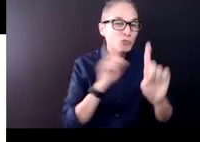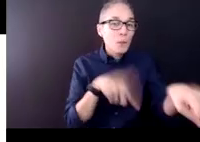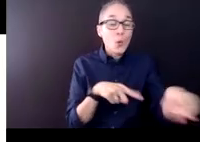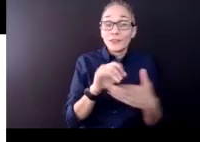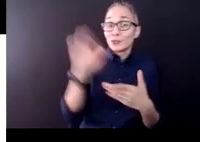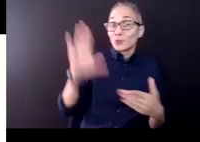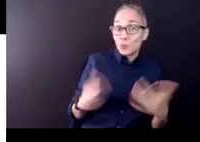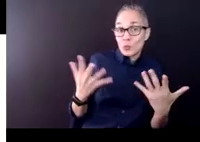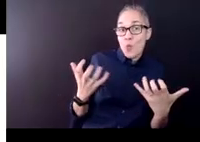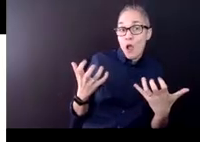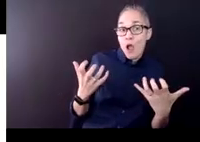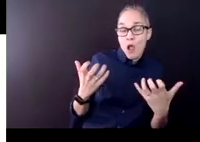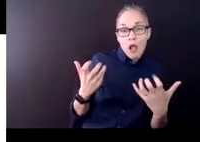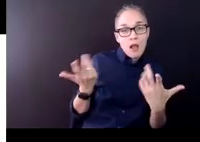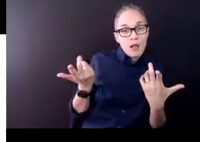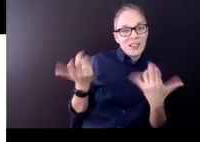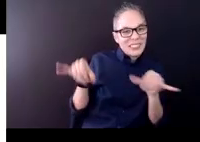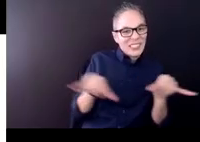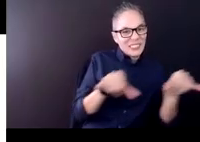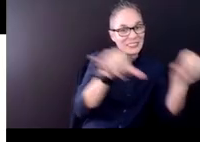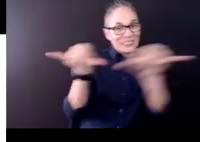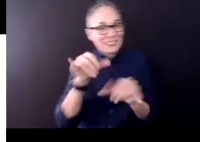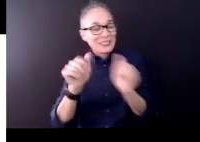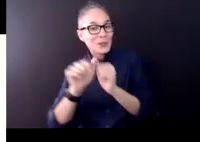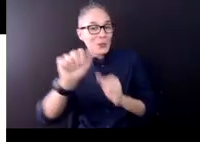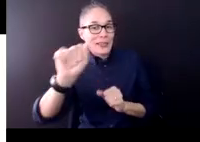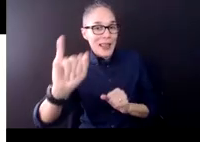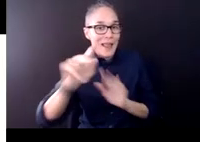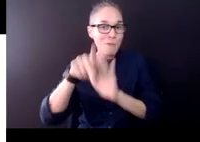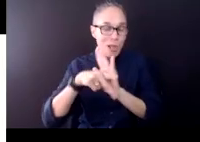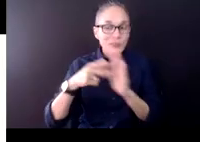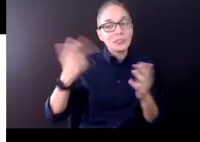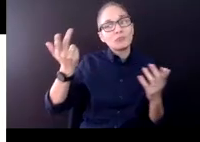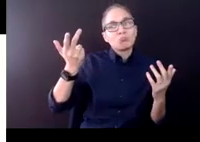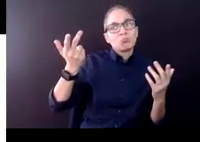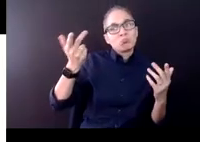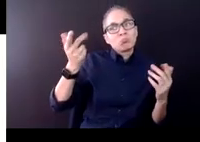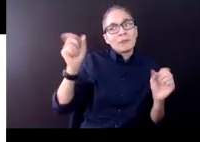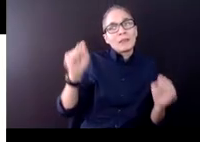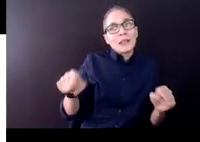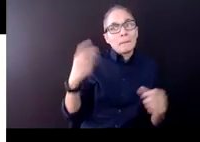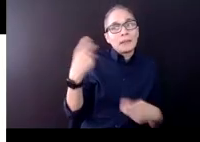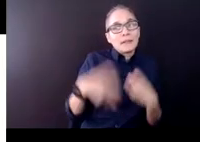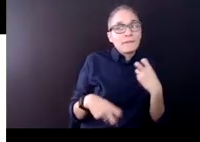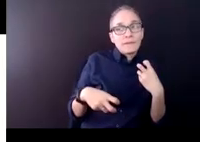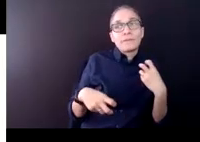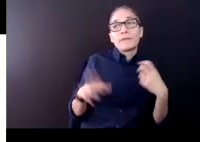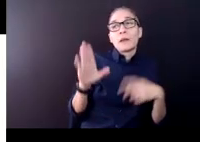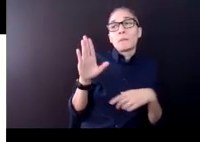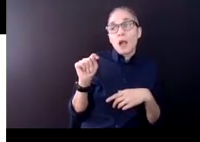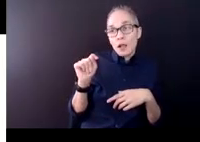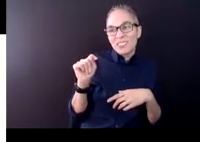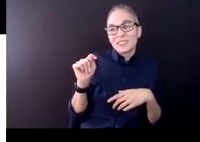would like more consistency of AI use policies among the classes, and that can be tricky.